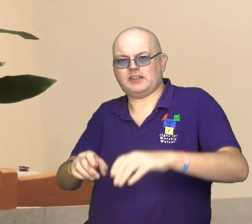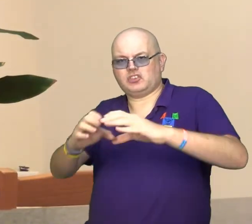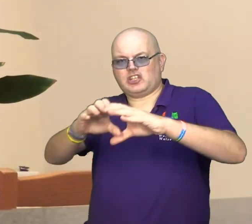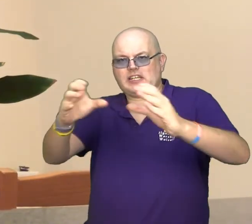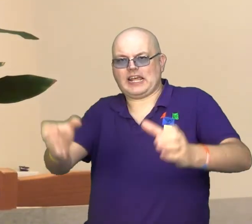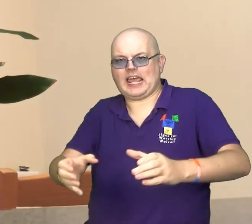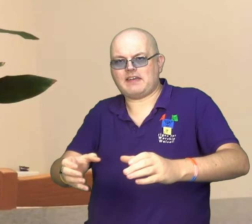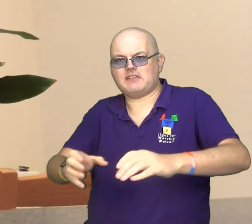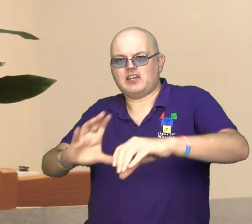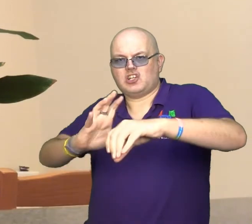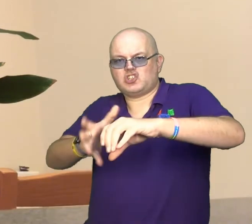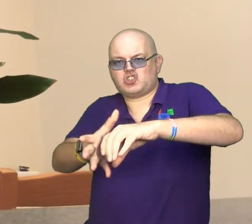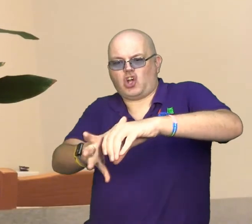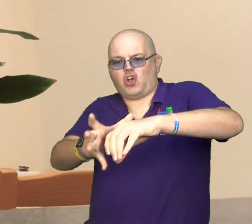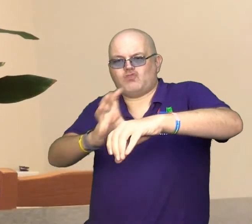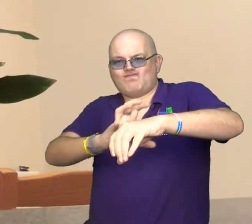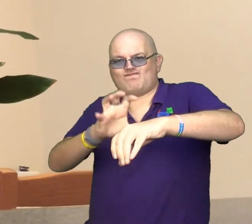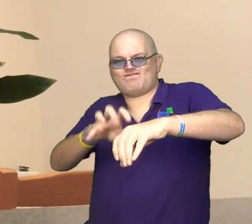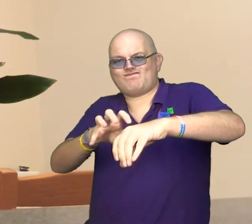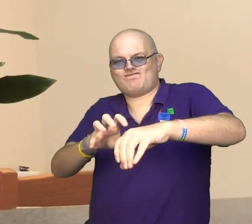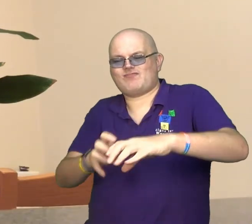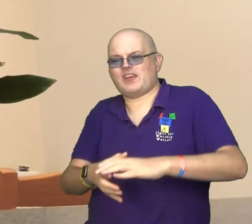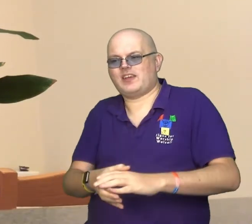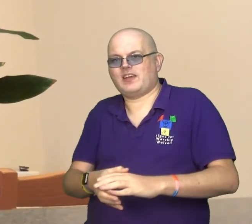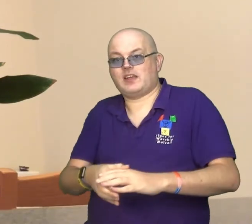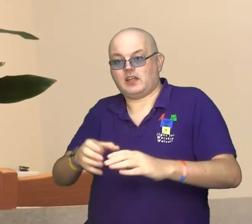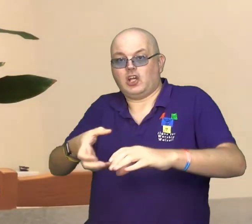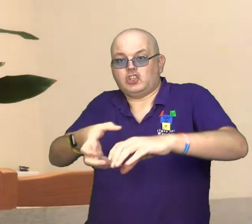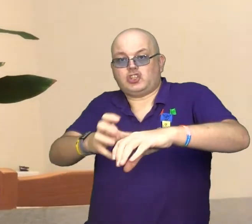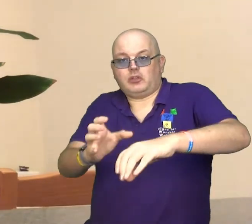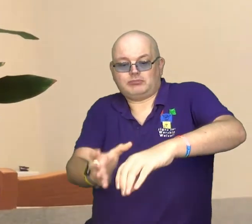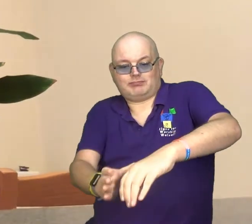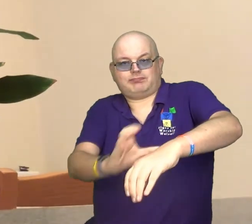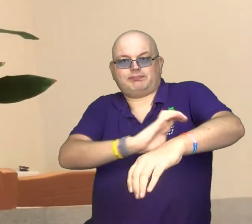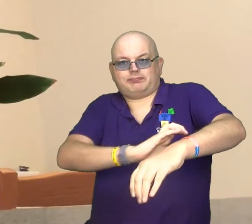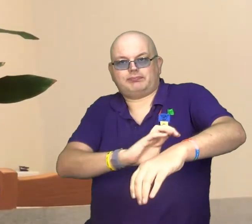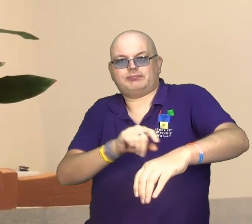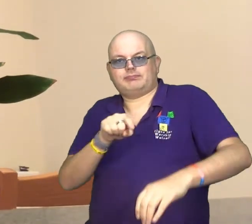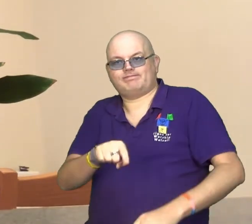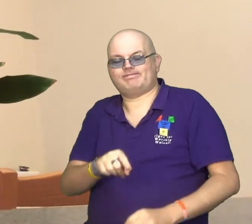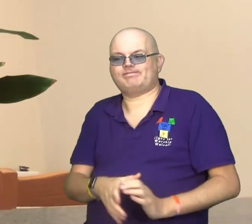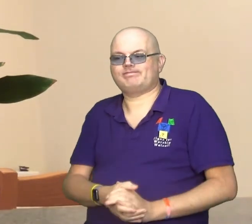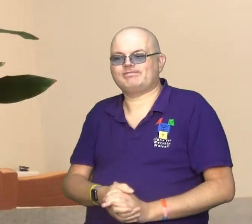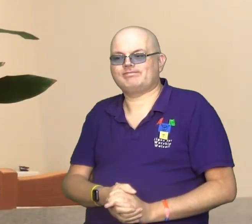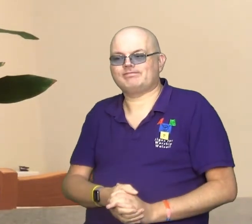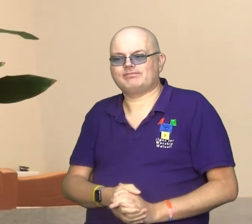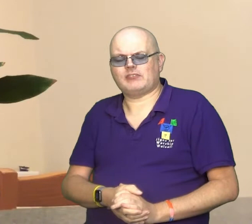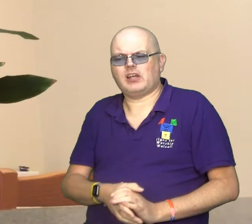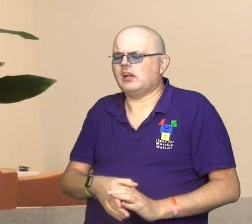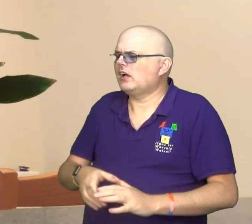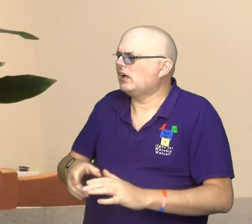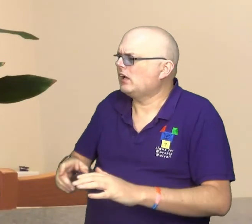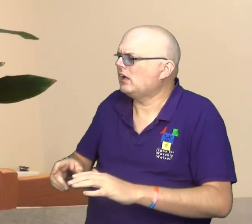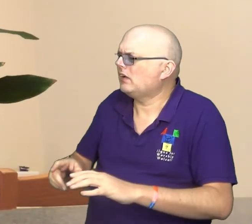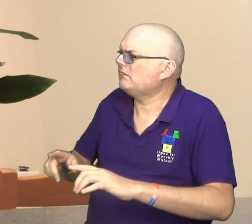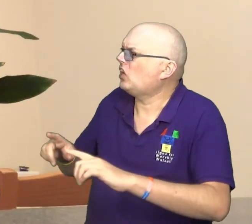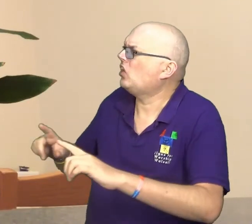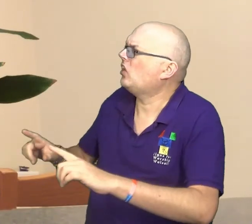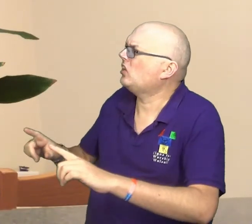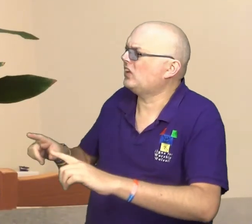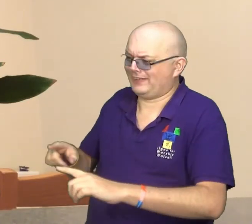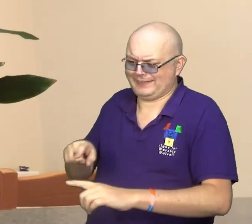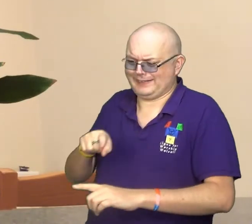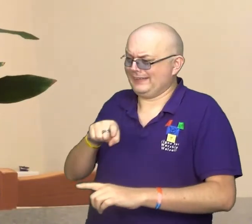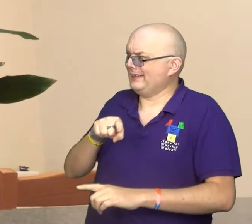a cave with a stone laid across the entrance. "Take away the stone," he said. "But Lord,"